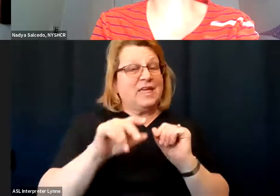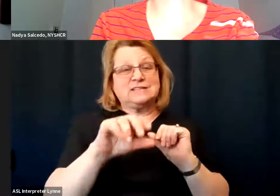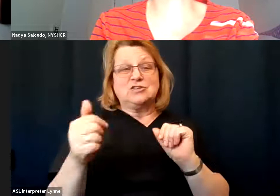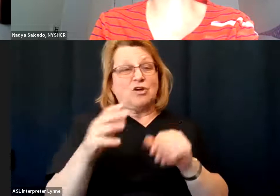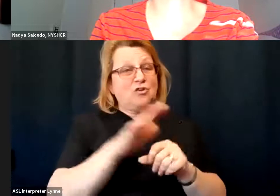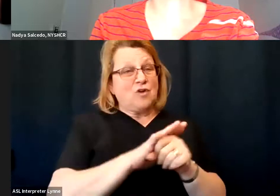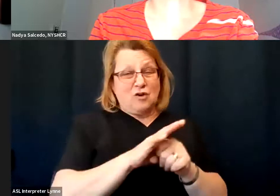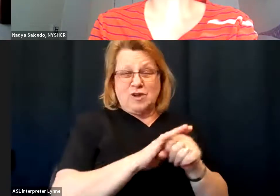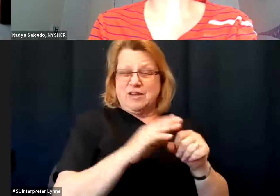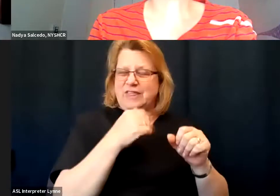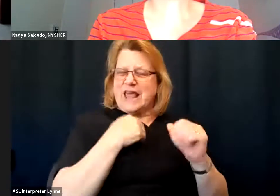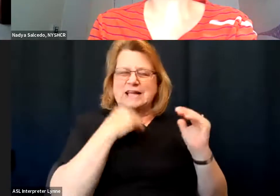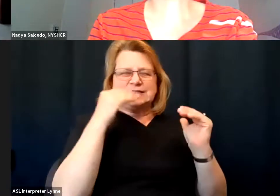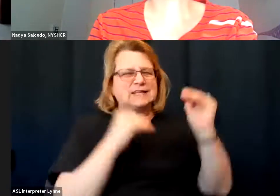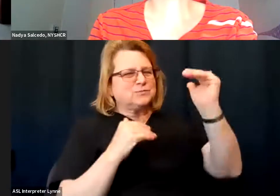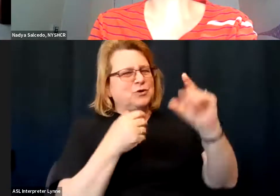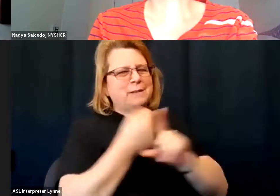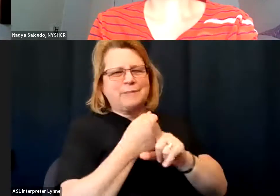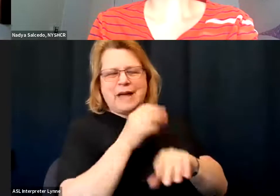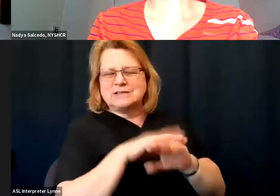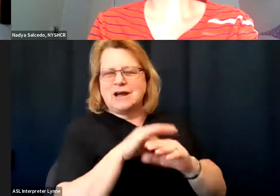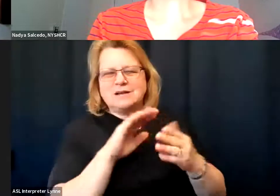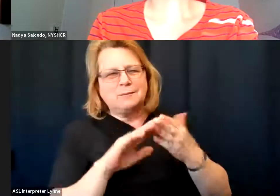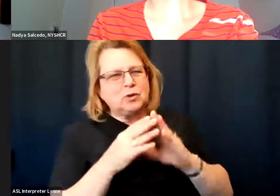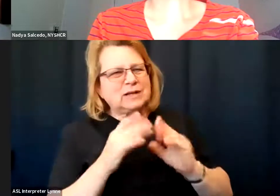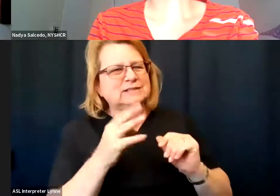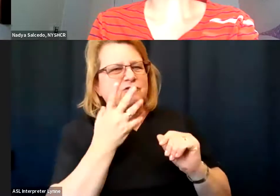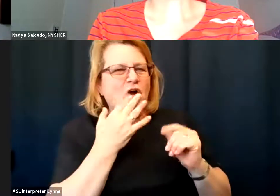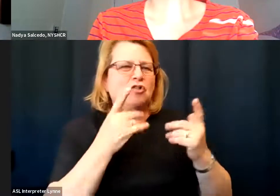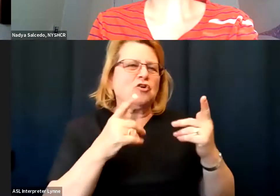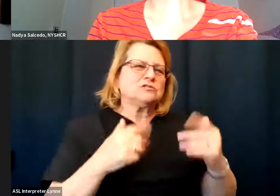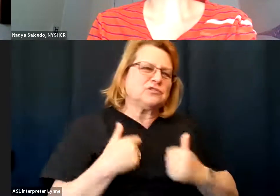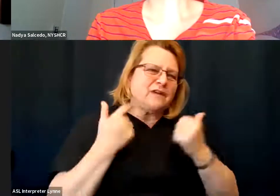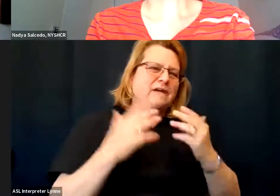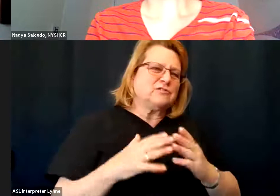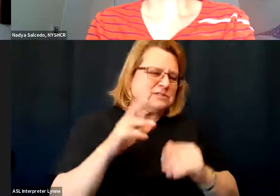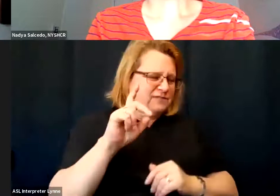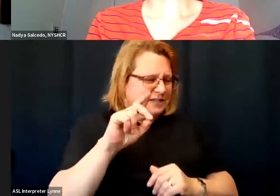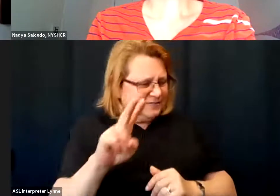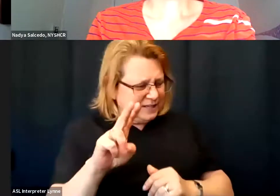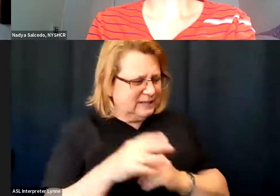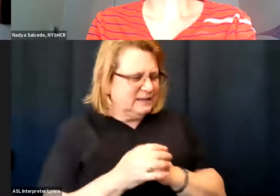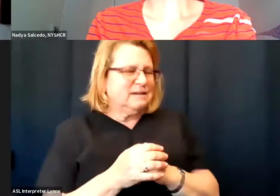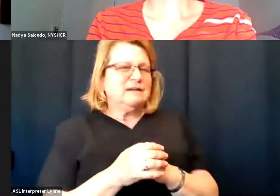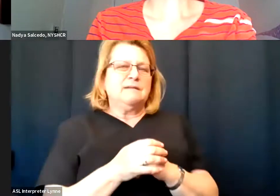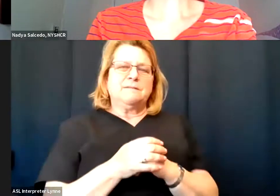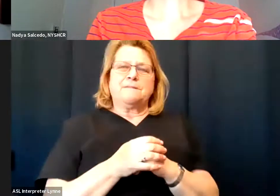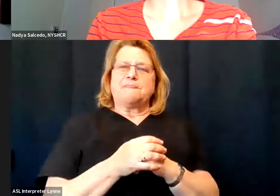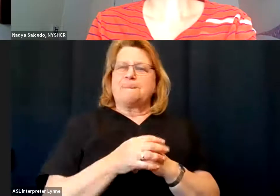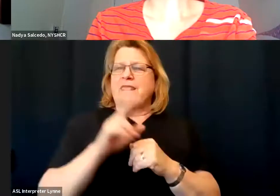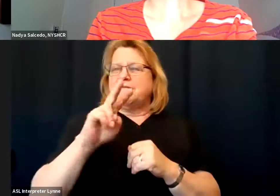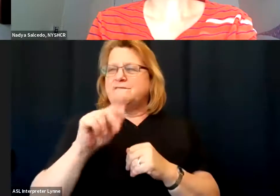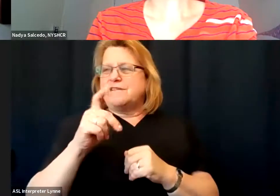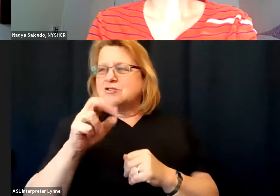has disparate impact on communities of color, on survivors of domestic violence, on veterans,